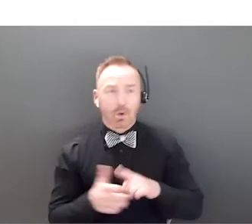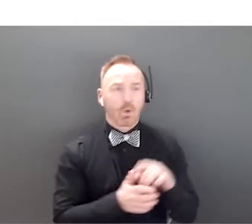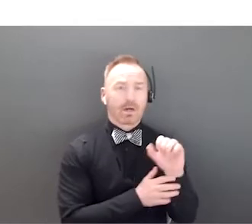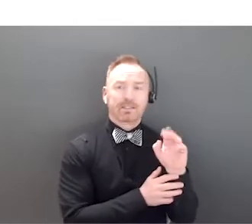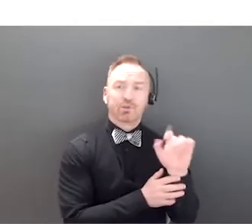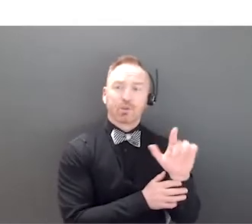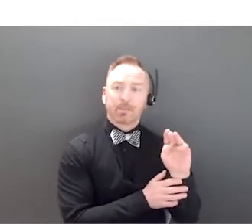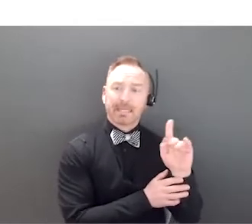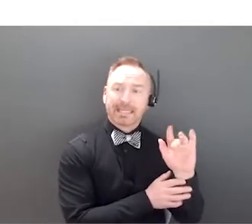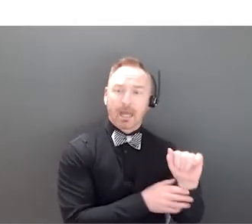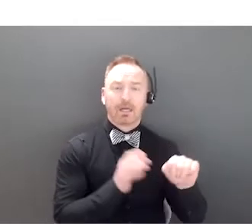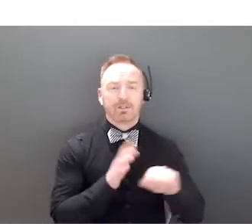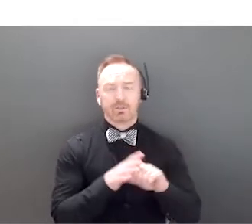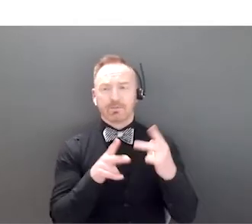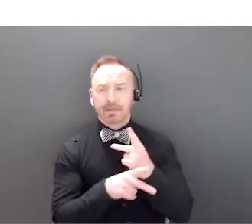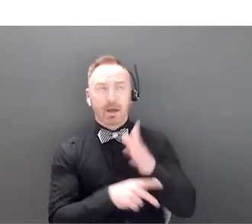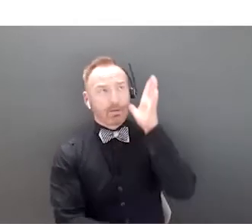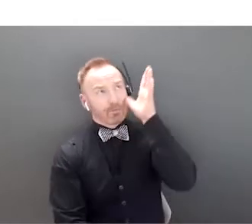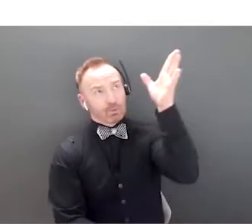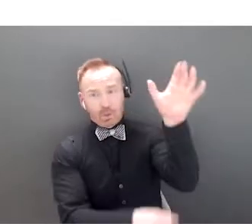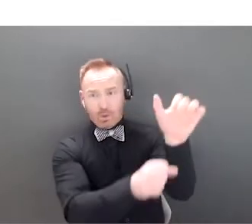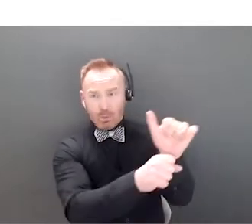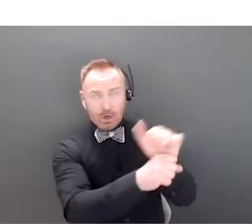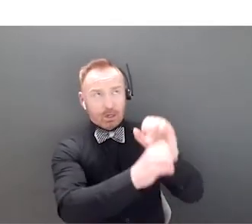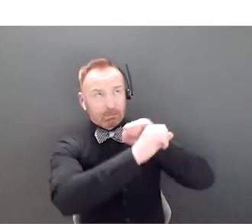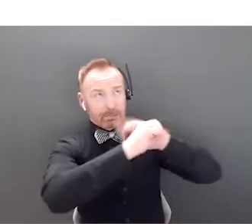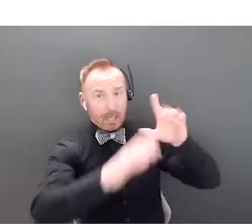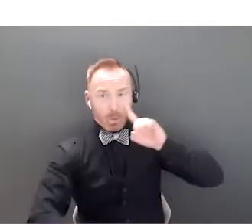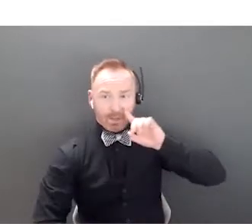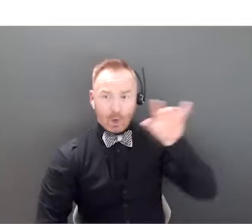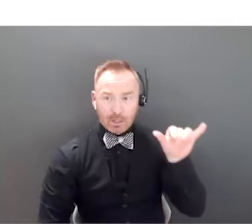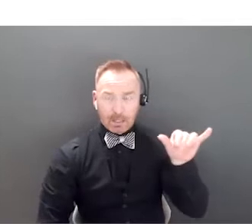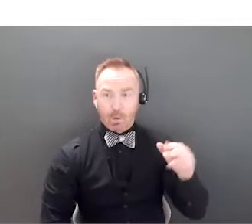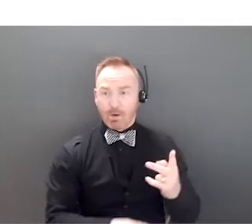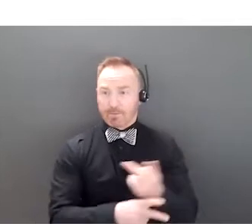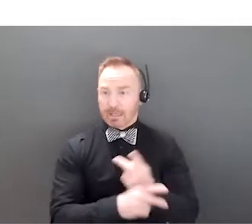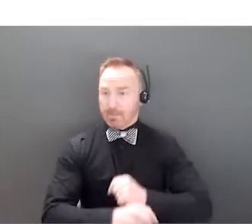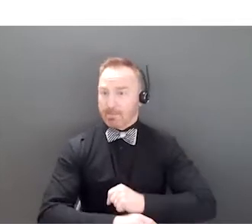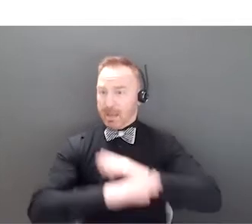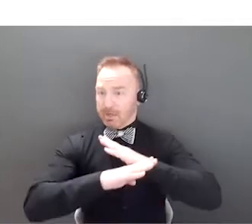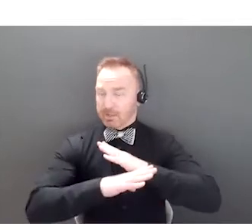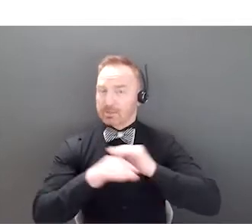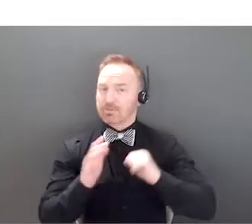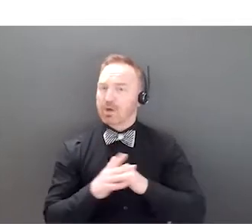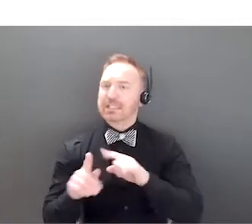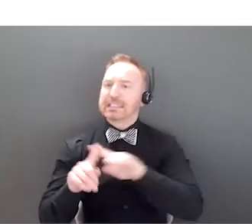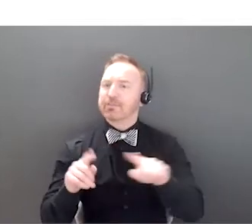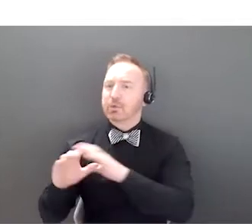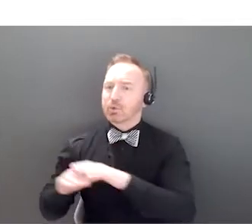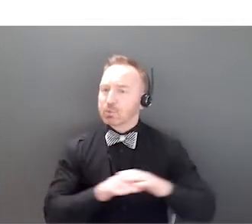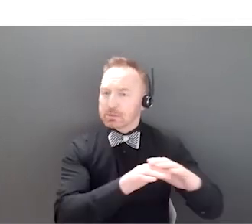examine aspects of the future of work that could emerge and contribute to adversity for different groups of workers. And our